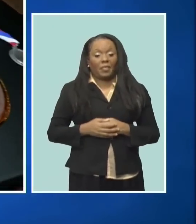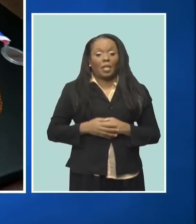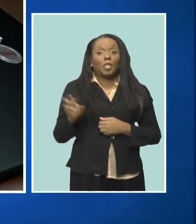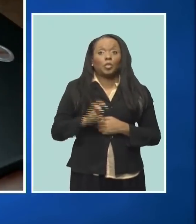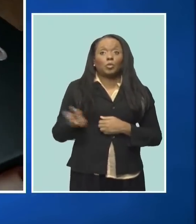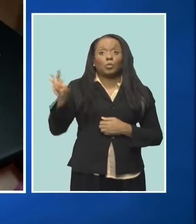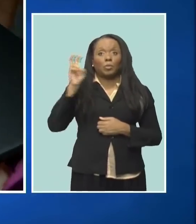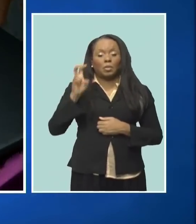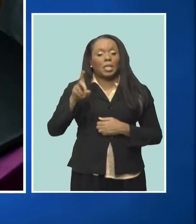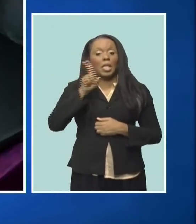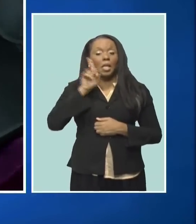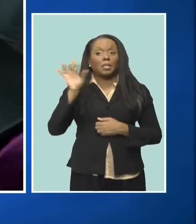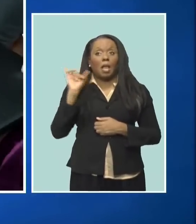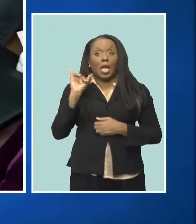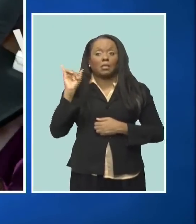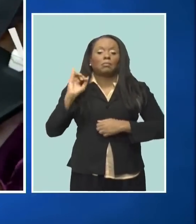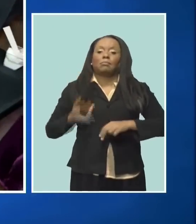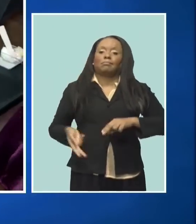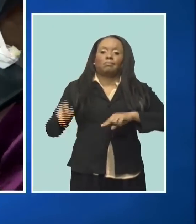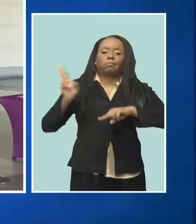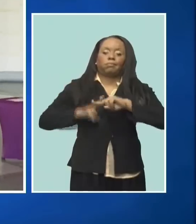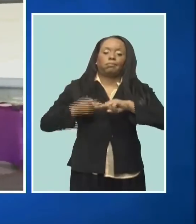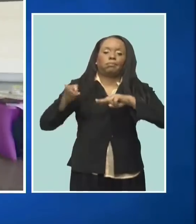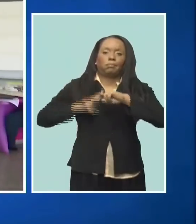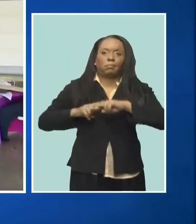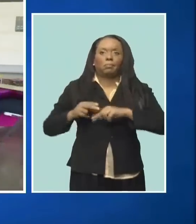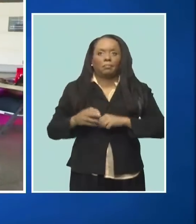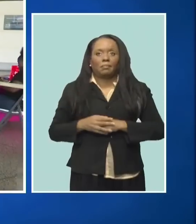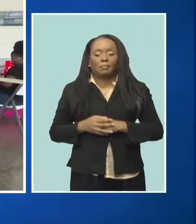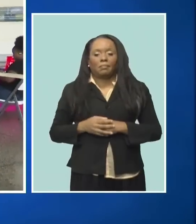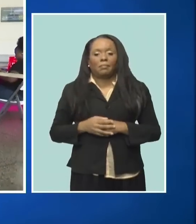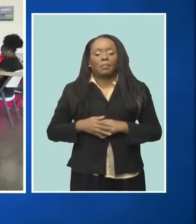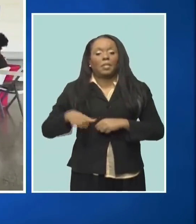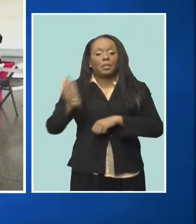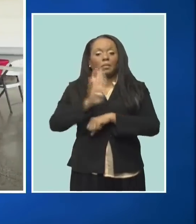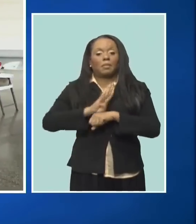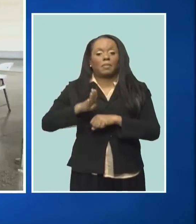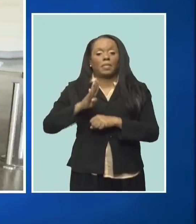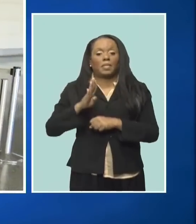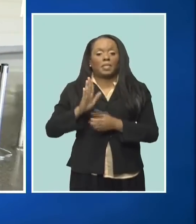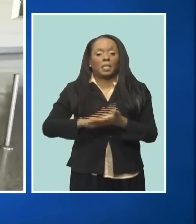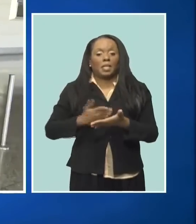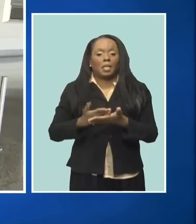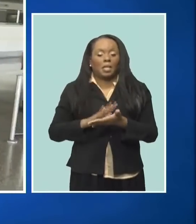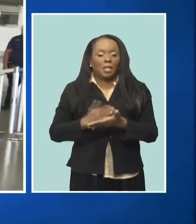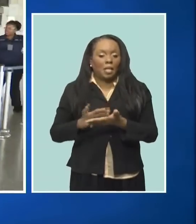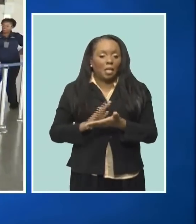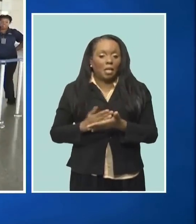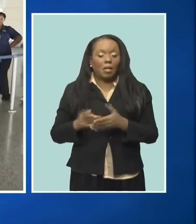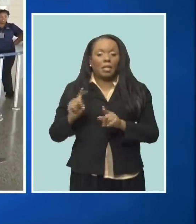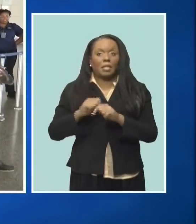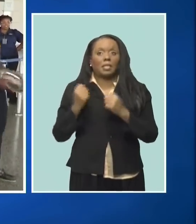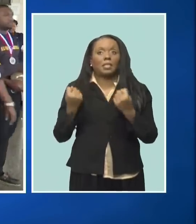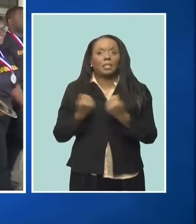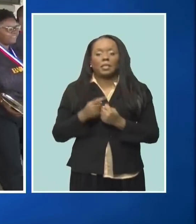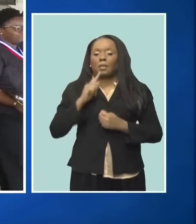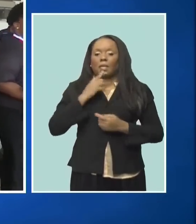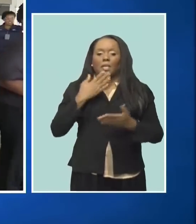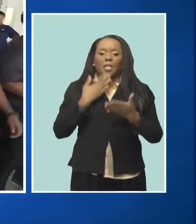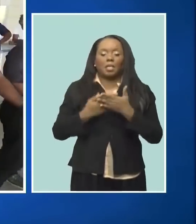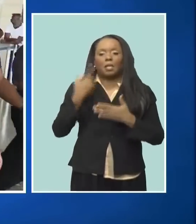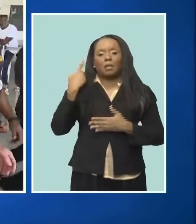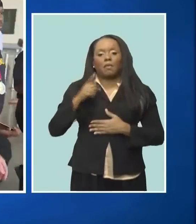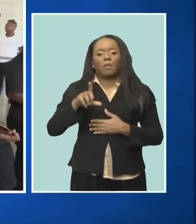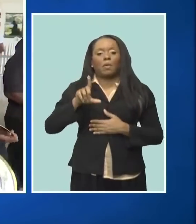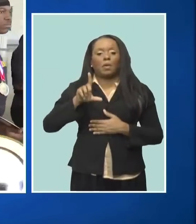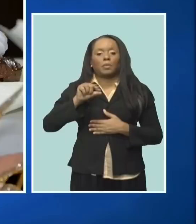fully back on its feet. Praise was also given to Barbados' culinary team for its recent stellar performance at the 2024 edition